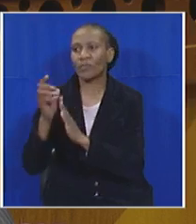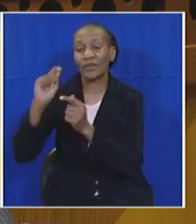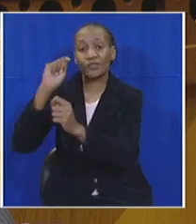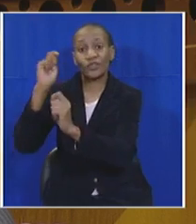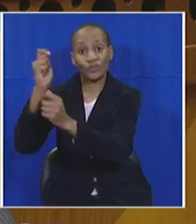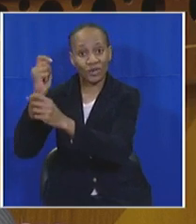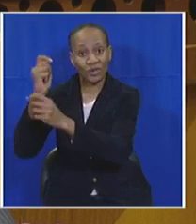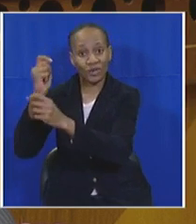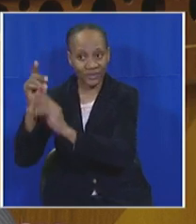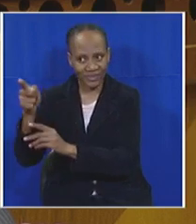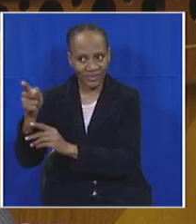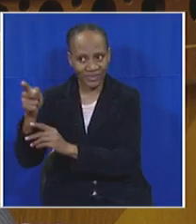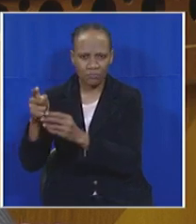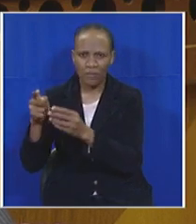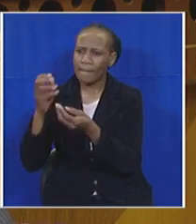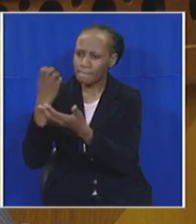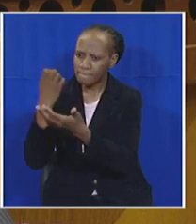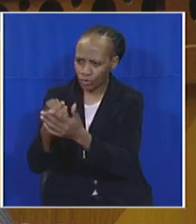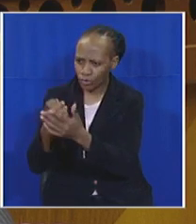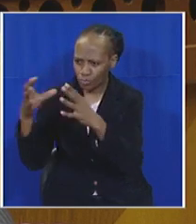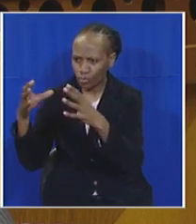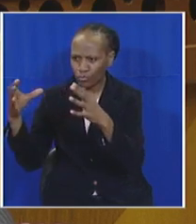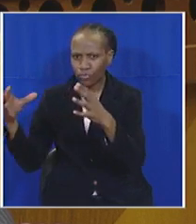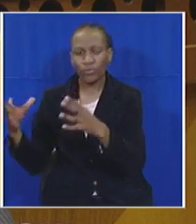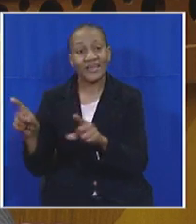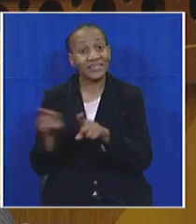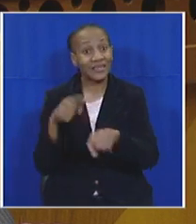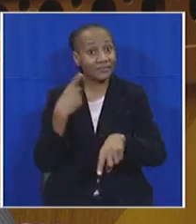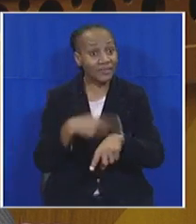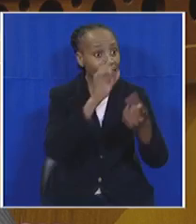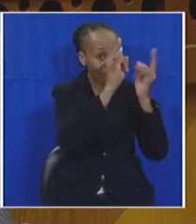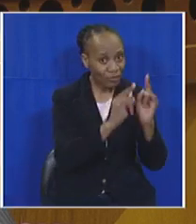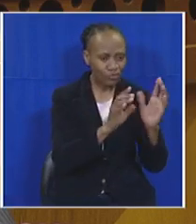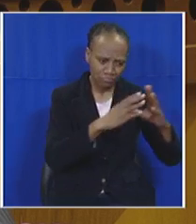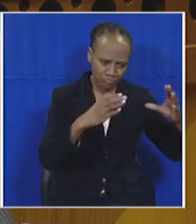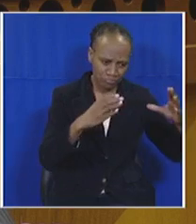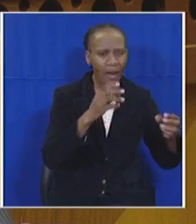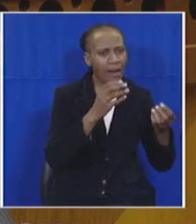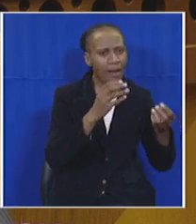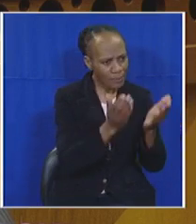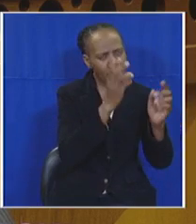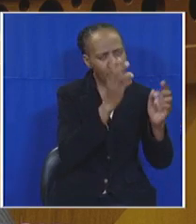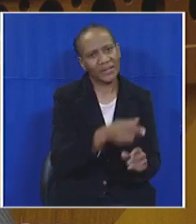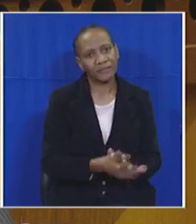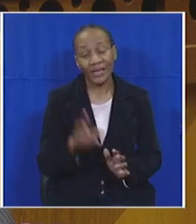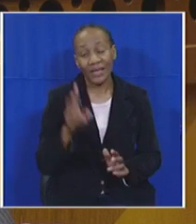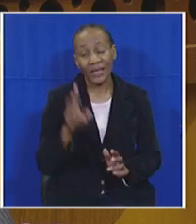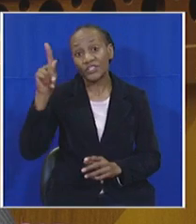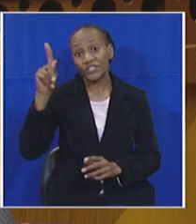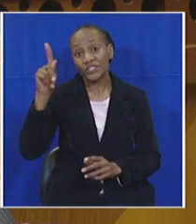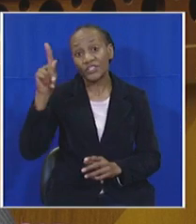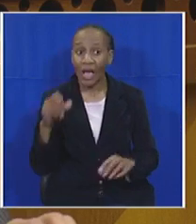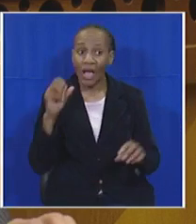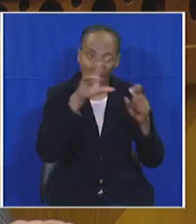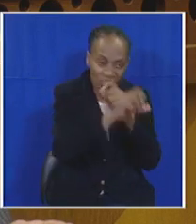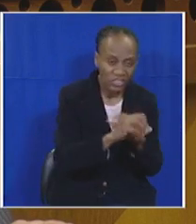functionally integrated, balanced, and vibrant urban settlements. The National Development Plan says that for this to happen,